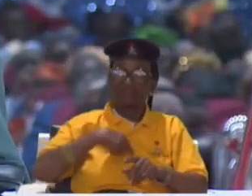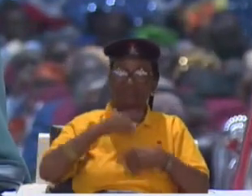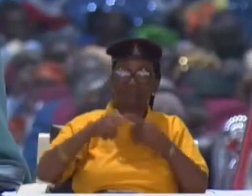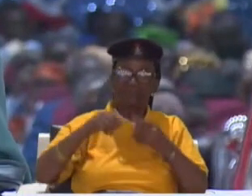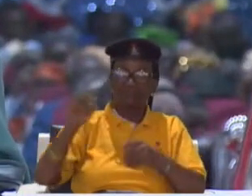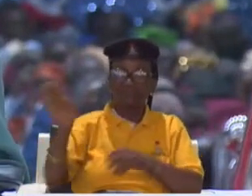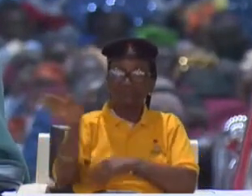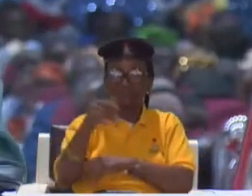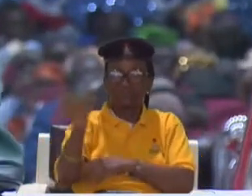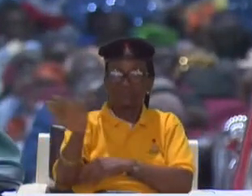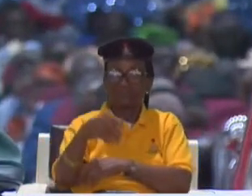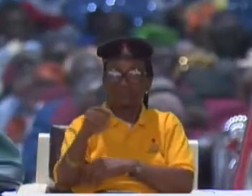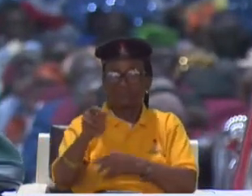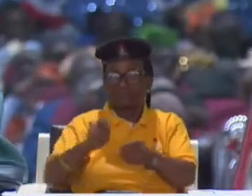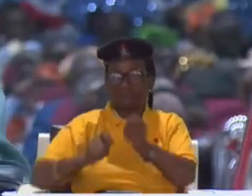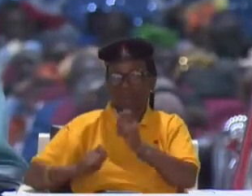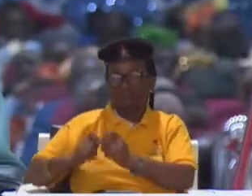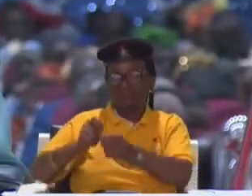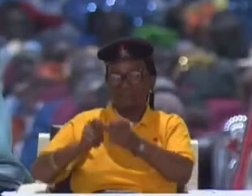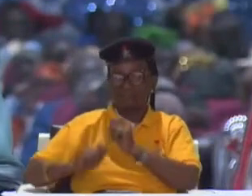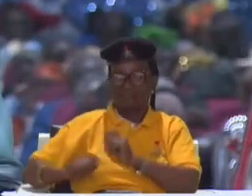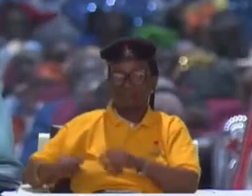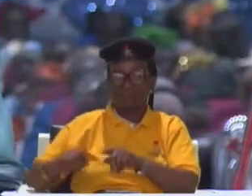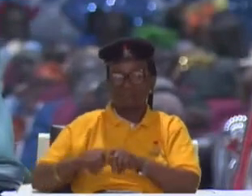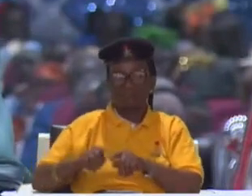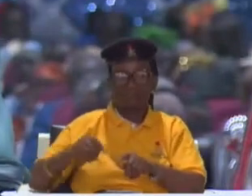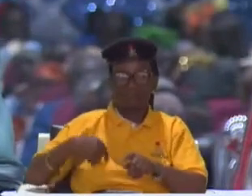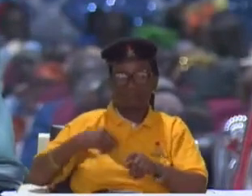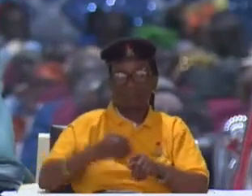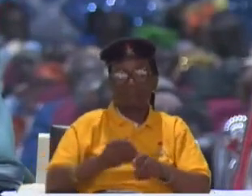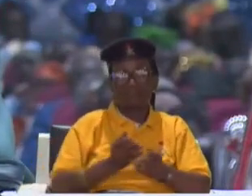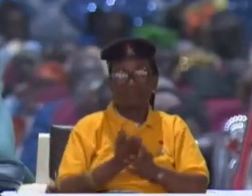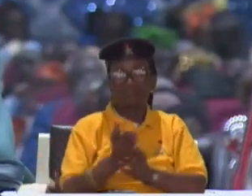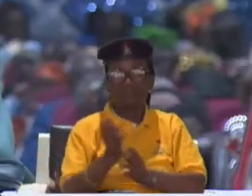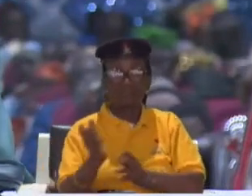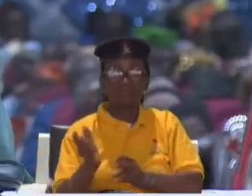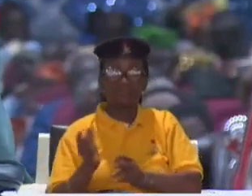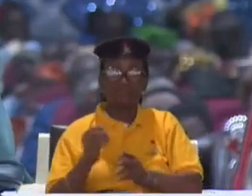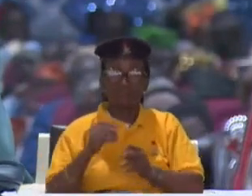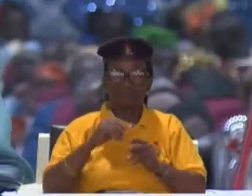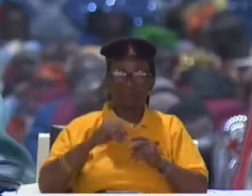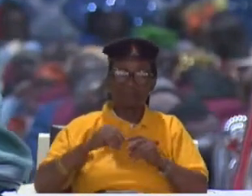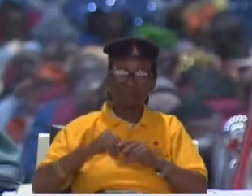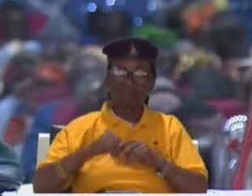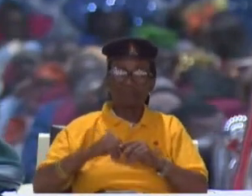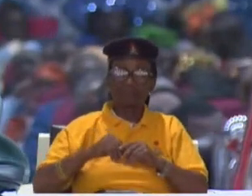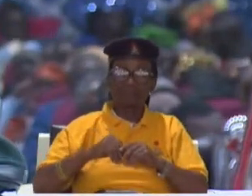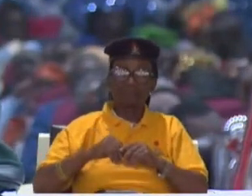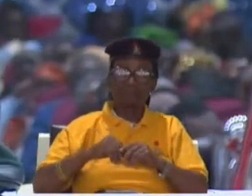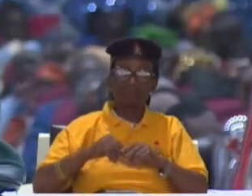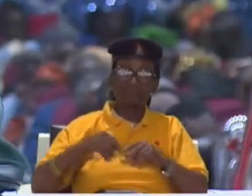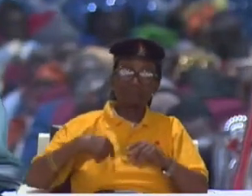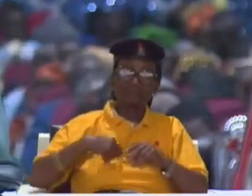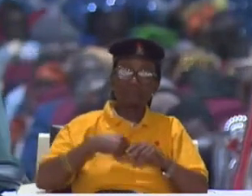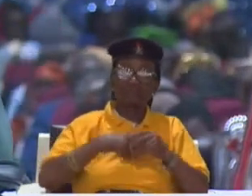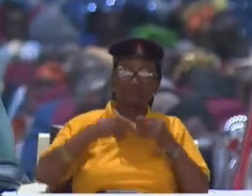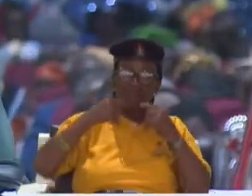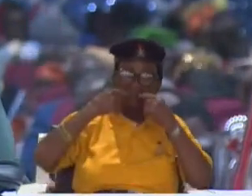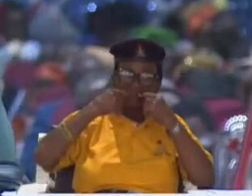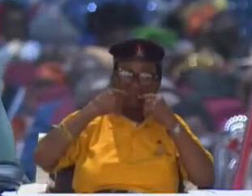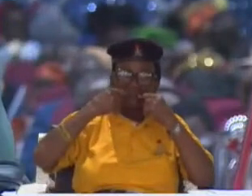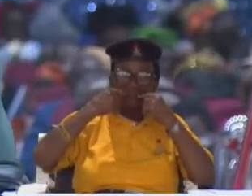So we branched at the town. And we decreed in the name of